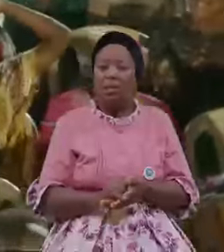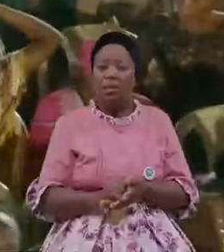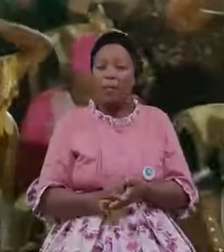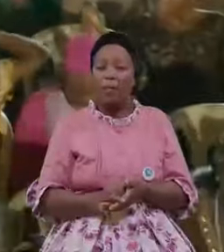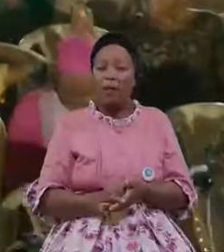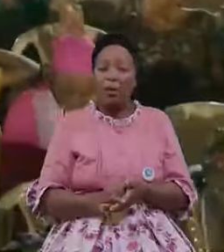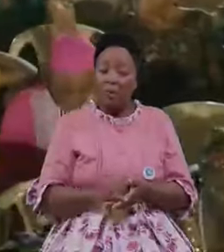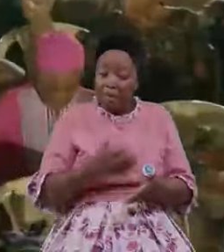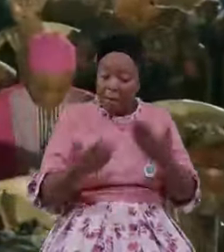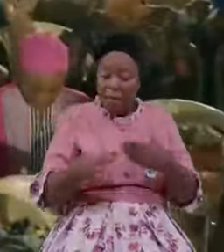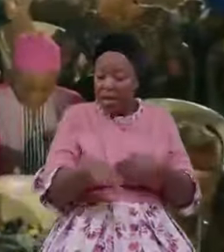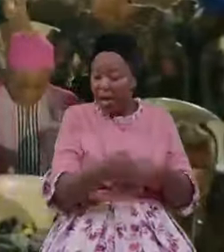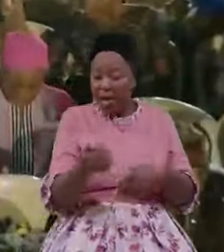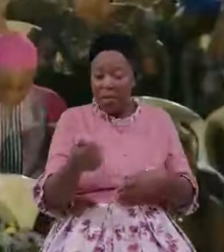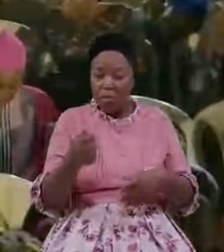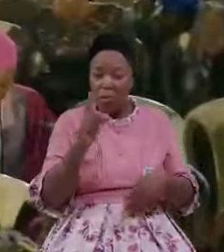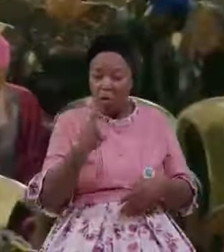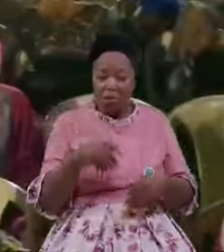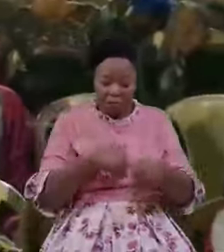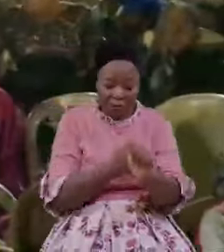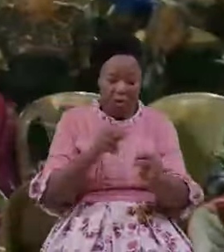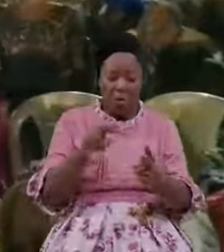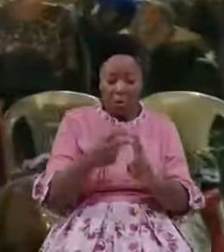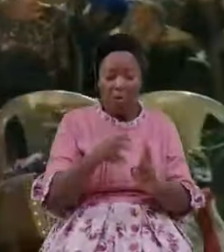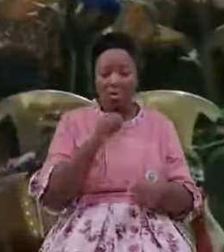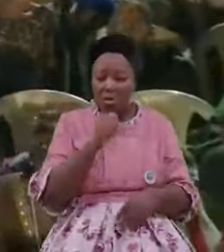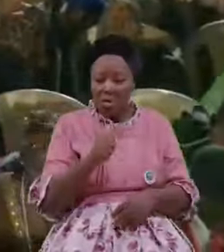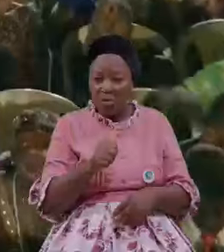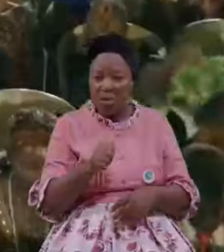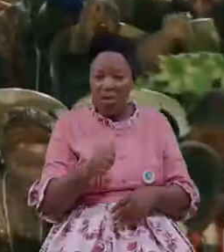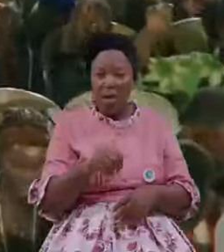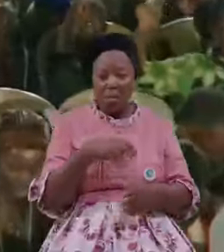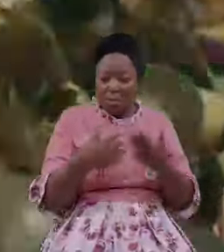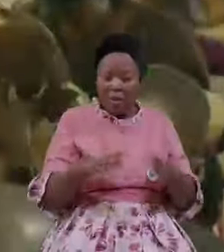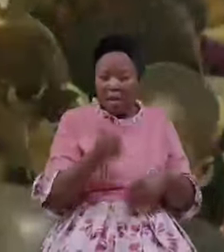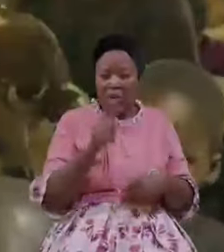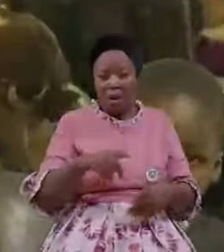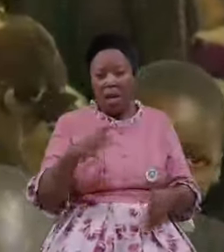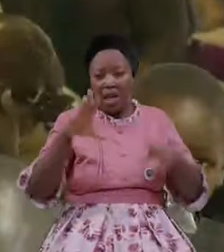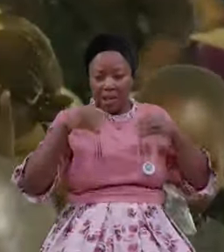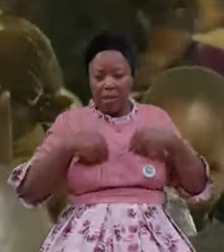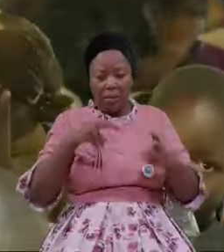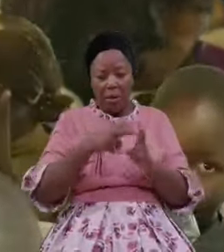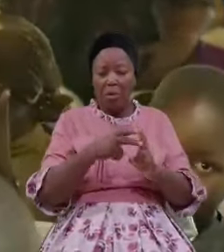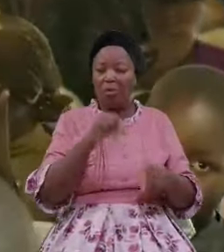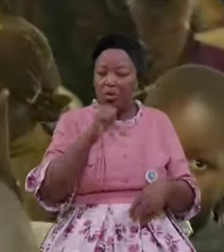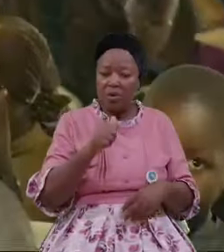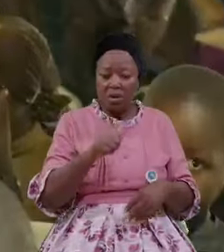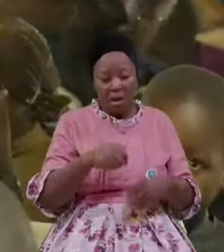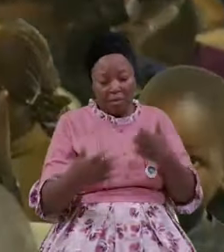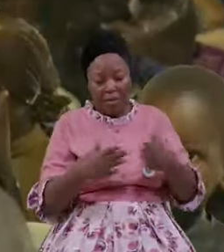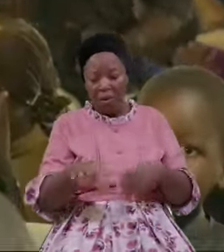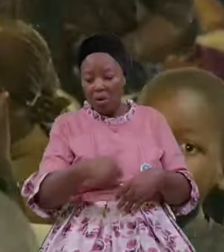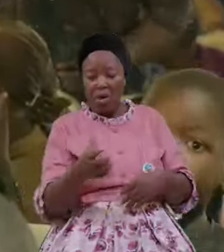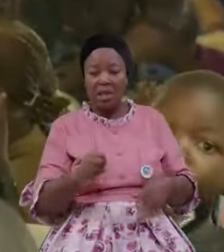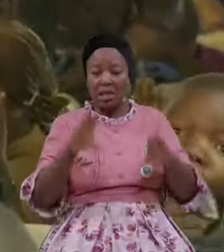not, whether others agree or not, whether others join me or